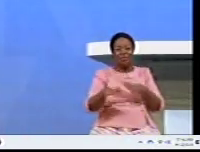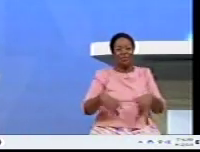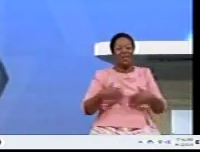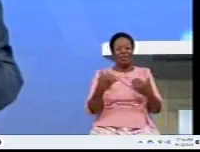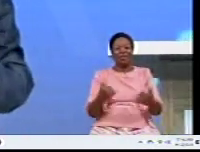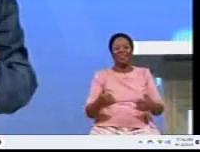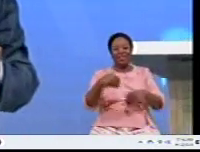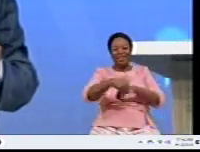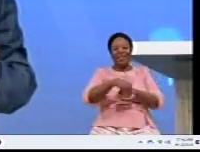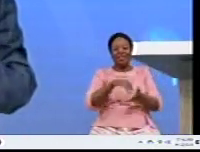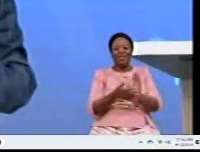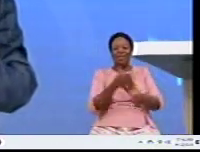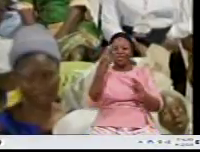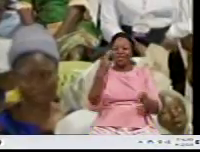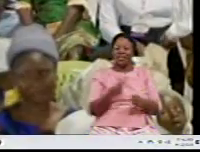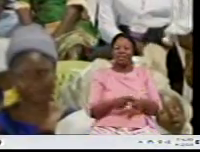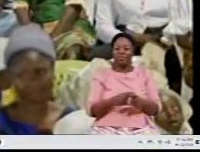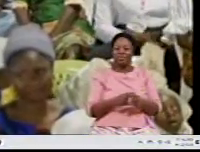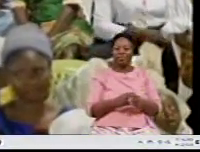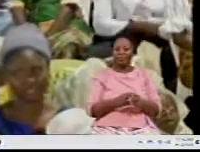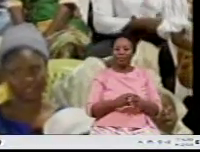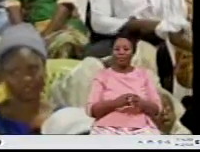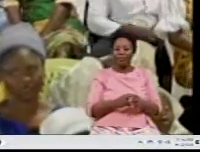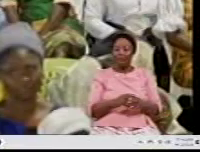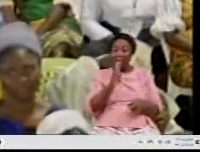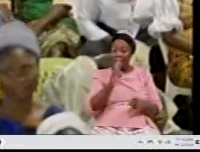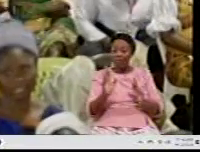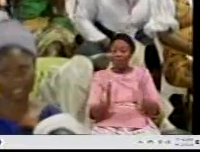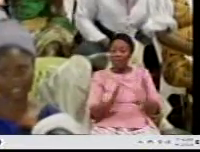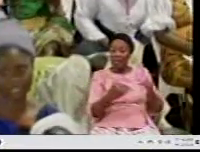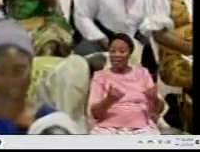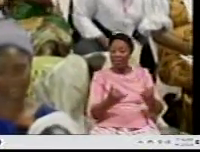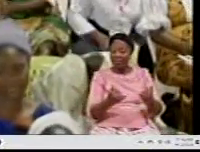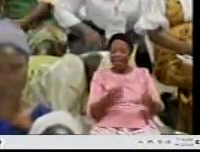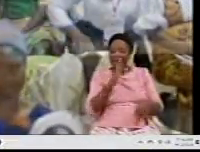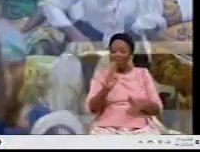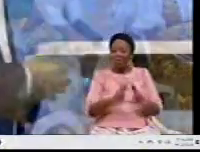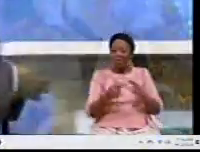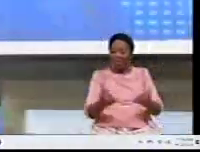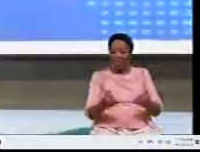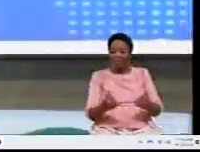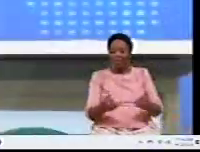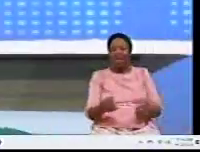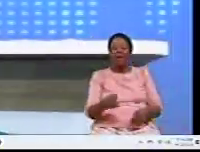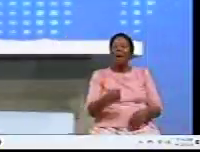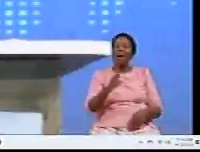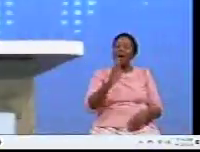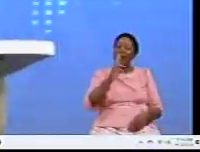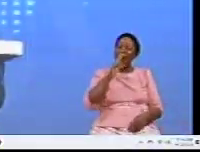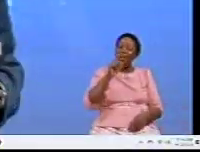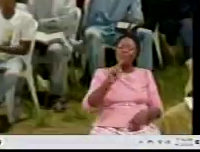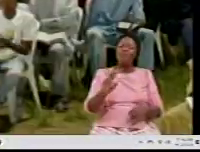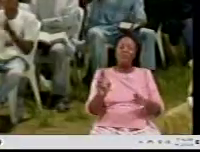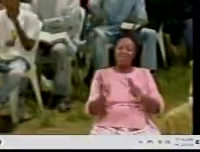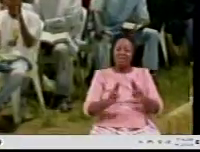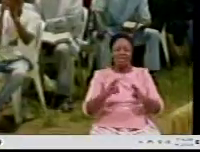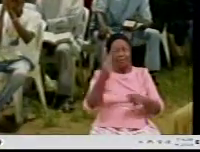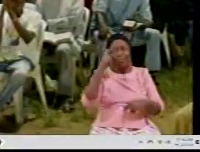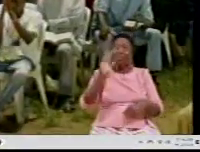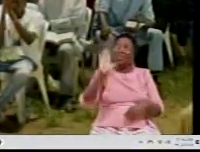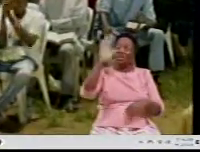tonight in Jesus' name. Are you ready for him? I said, are you ready for